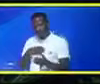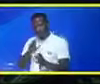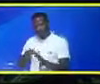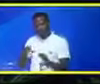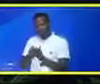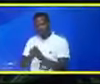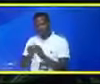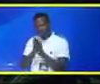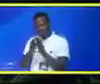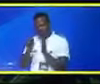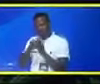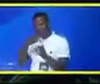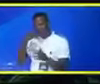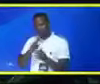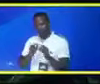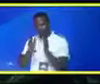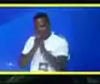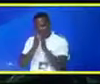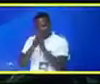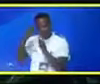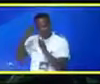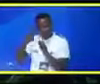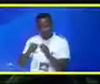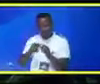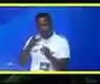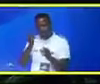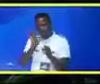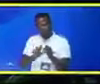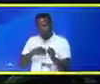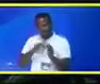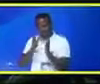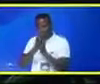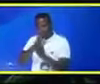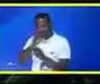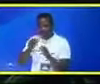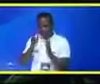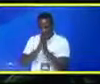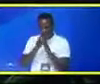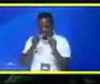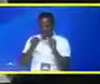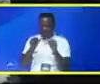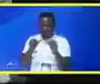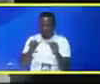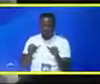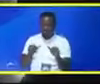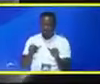birth to armed robbers. I will not give birth to prostitutes.